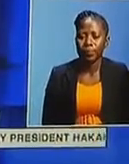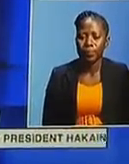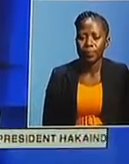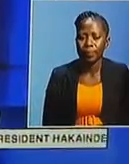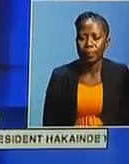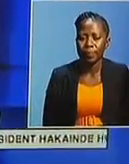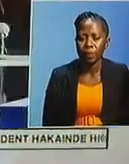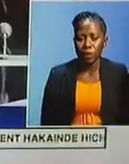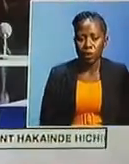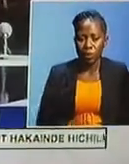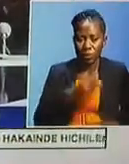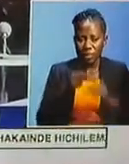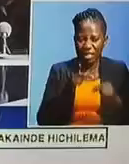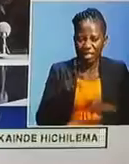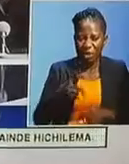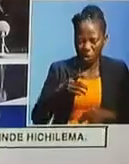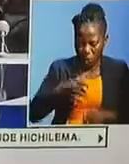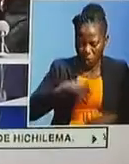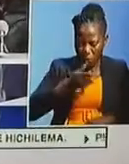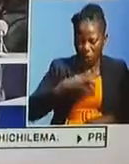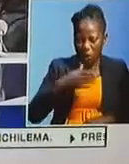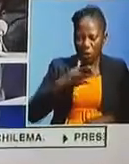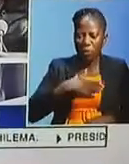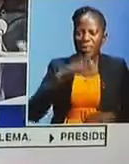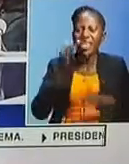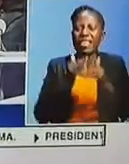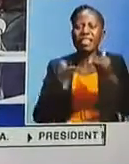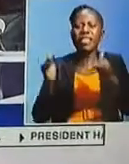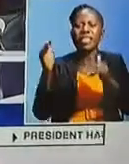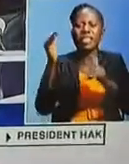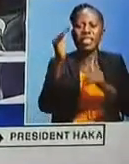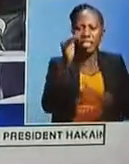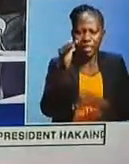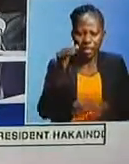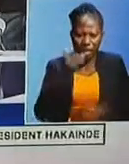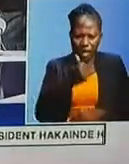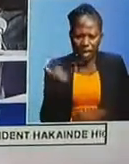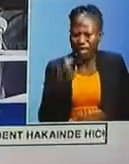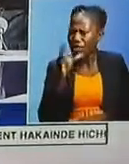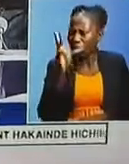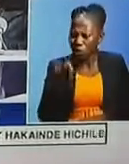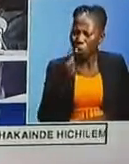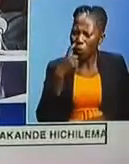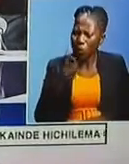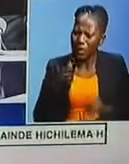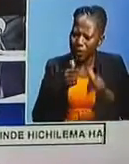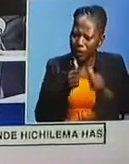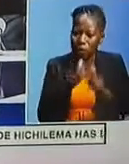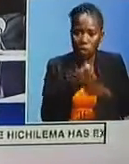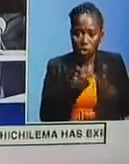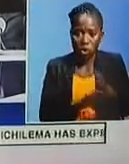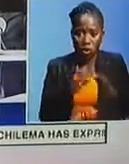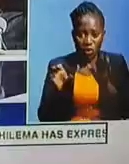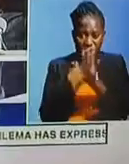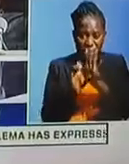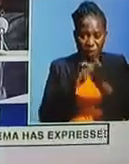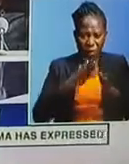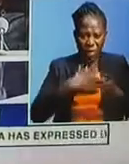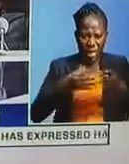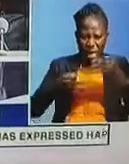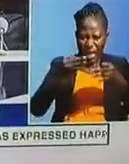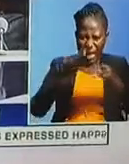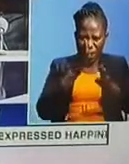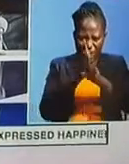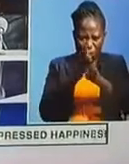feel superior than others. It should be a matter of law. I've been an advocate of legislation. There should be